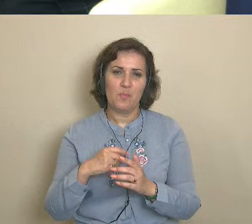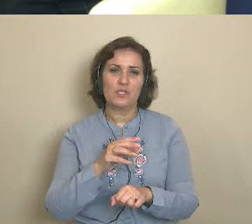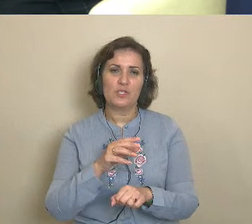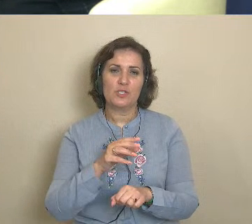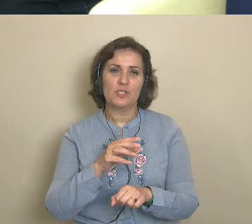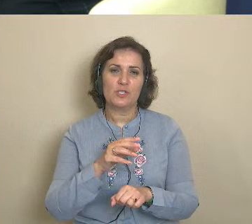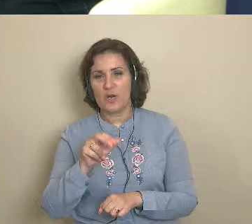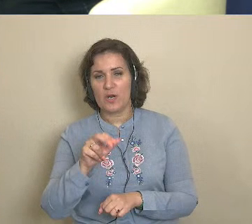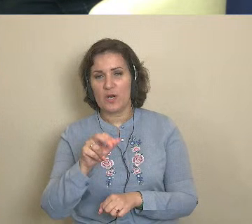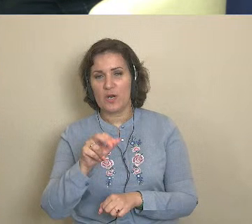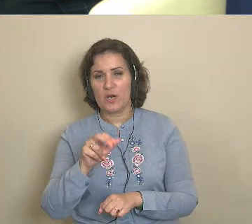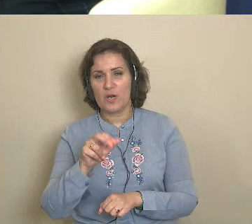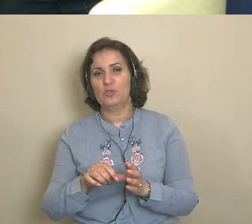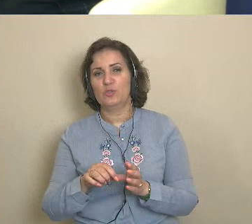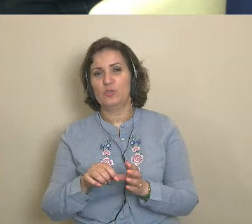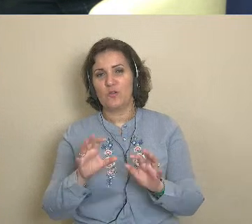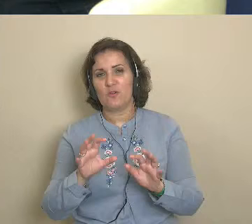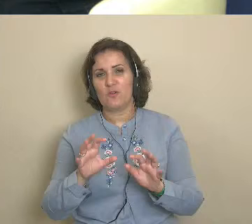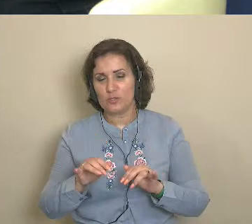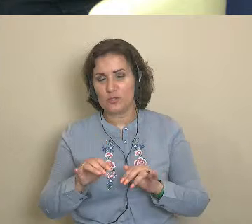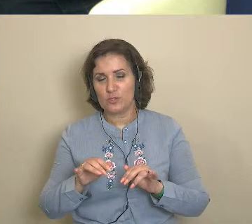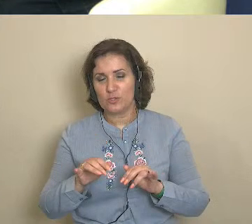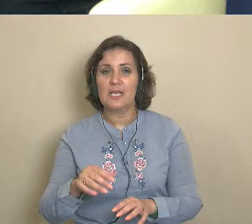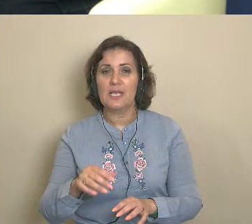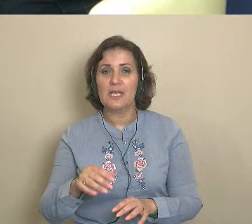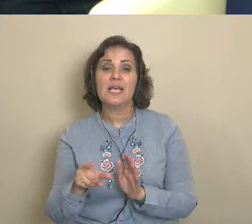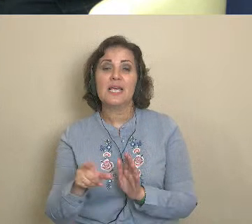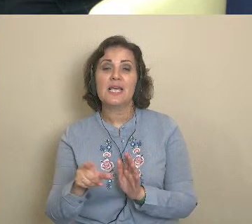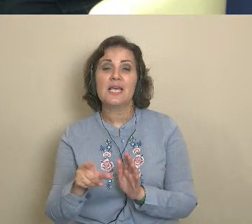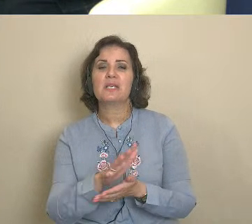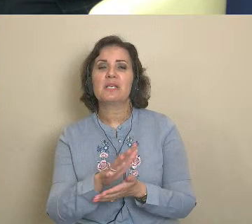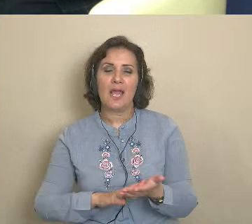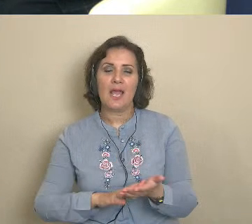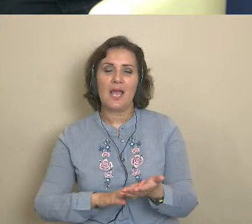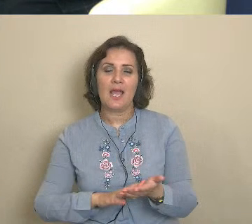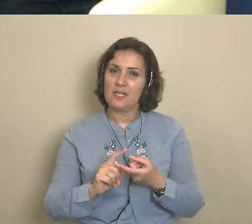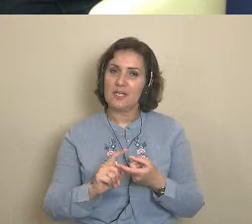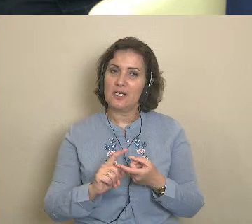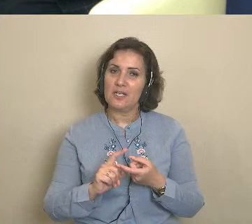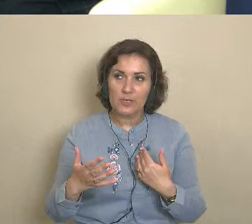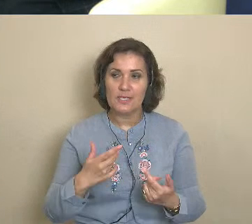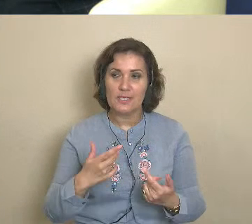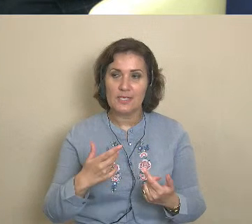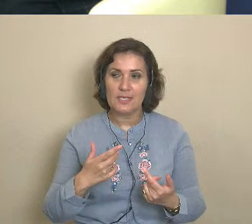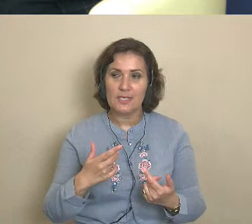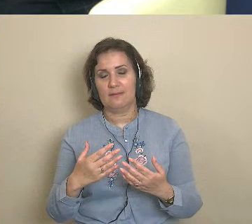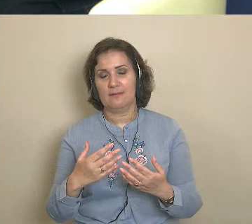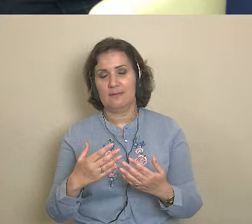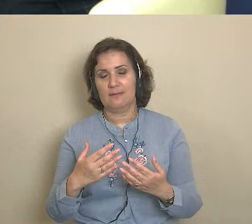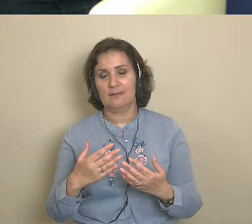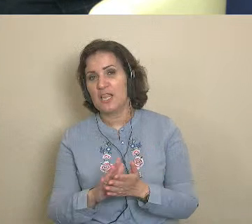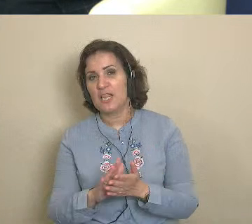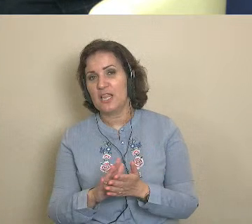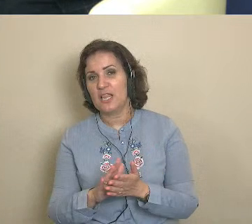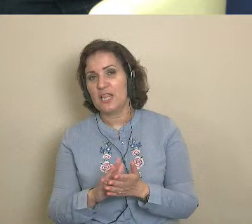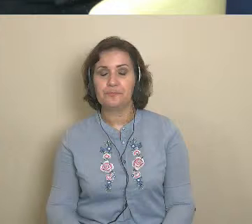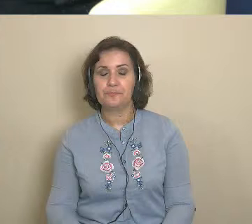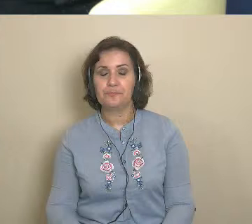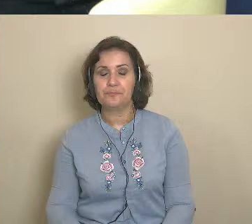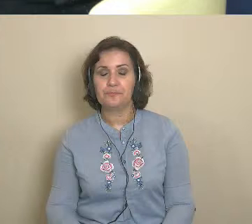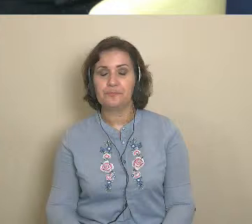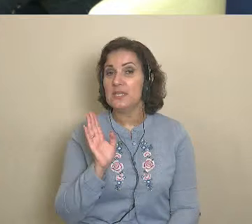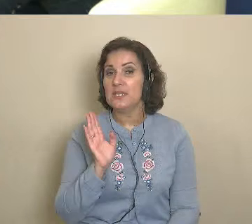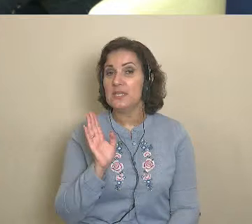and the PORA participated in preparing those legal drafts. Whether you carry out communication with them and what is